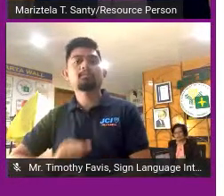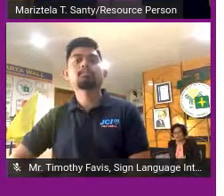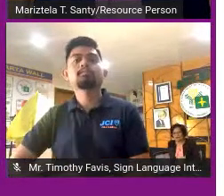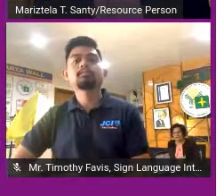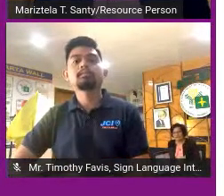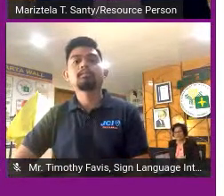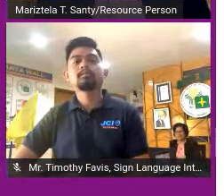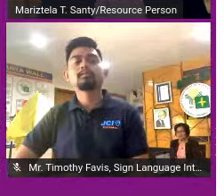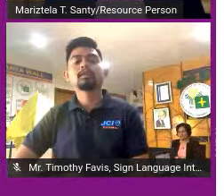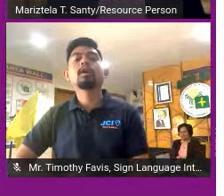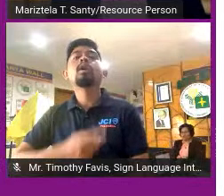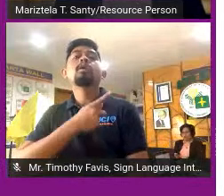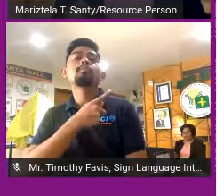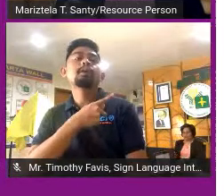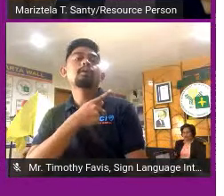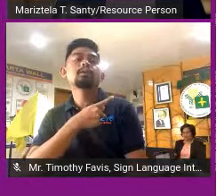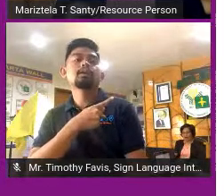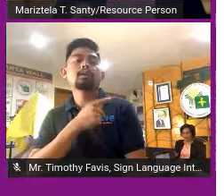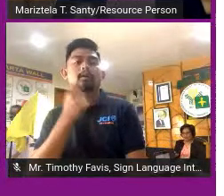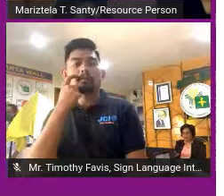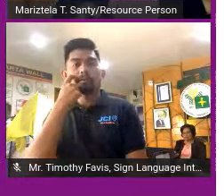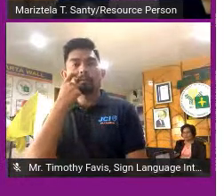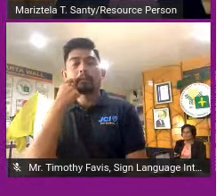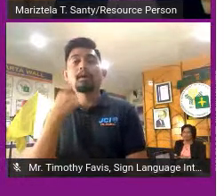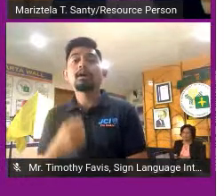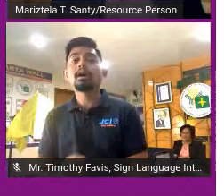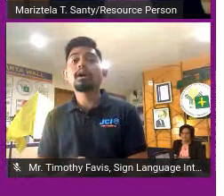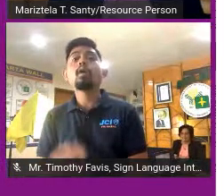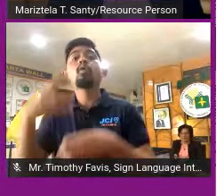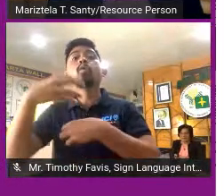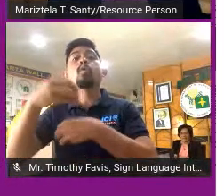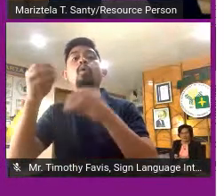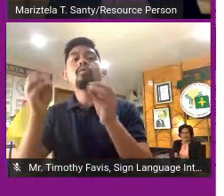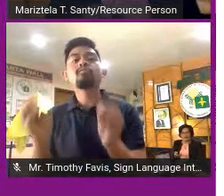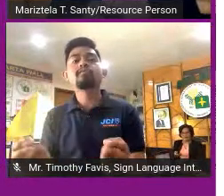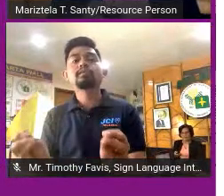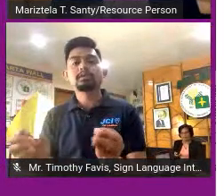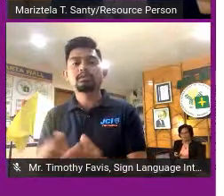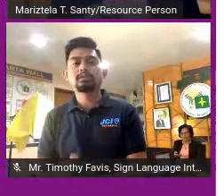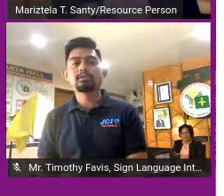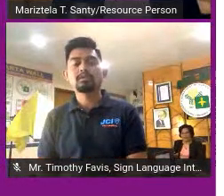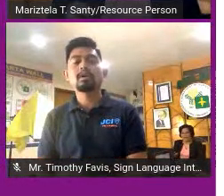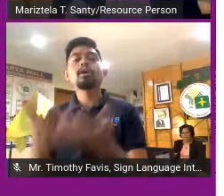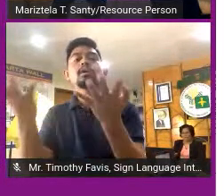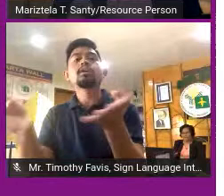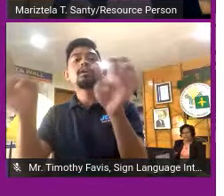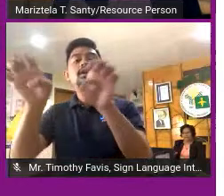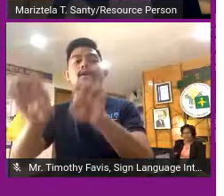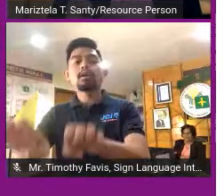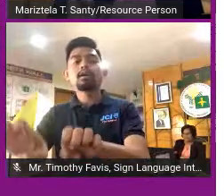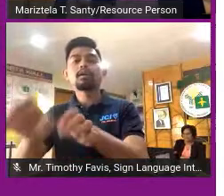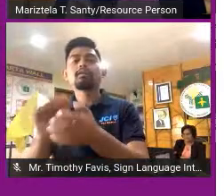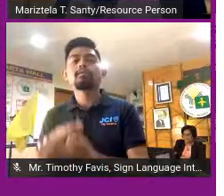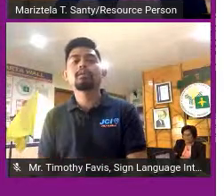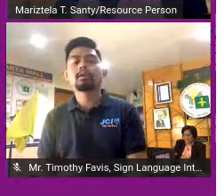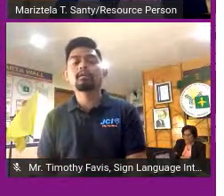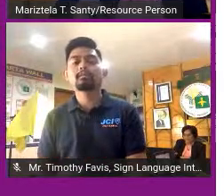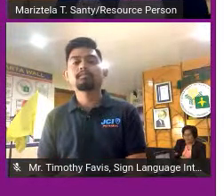Ito po ang socializing institutions or factors na nakaka-affect po ng ating